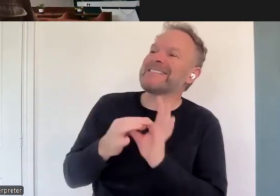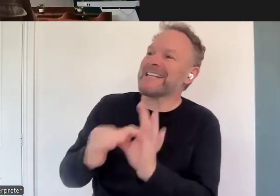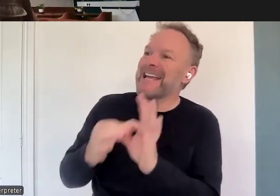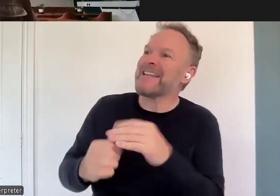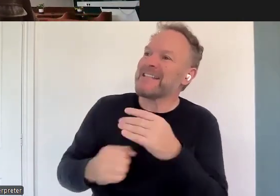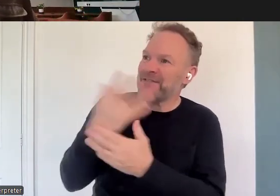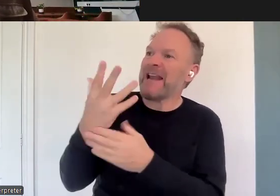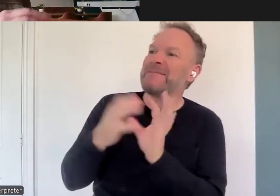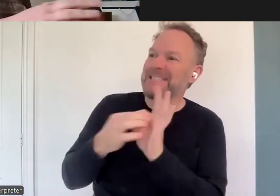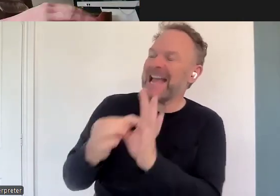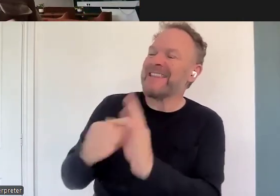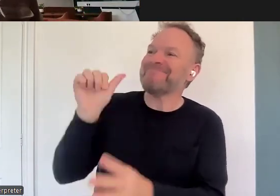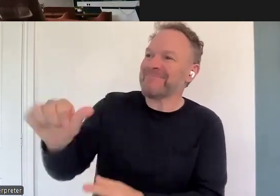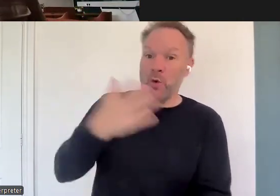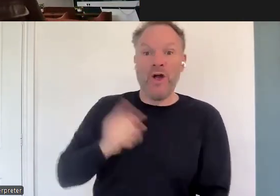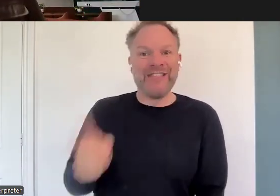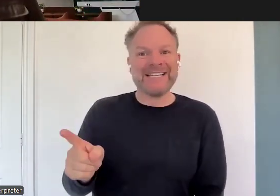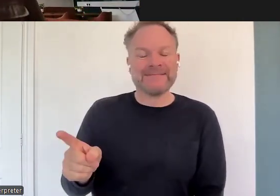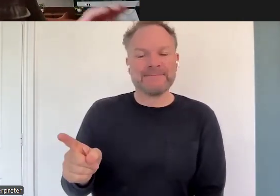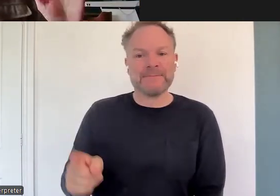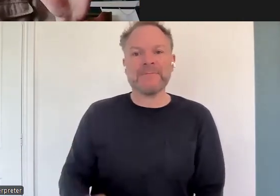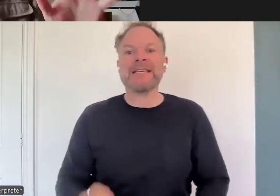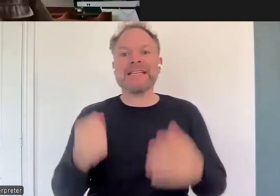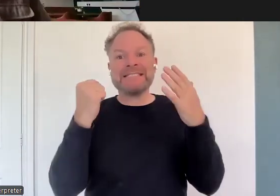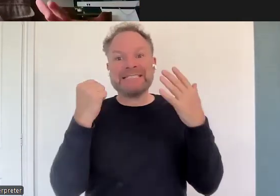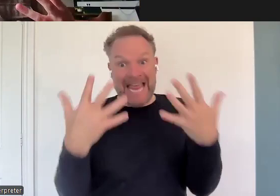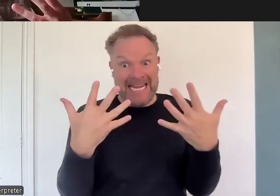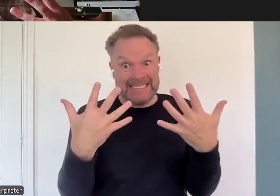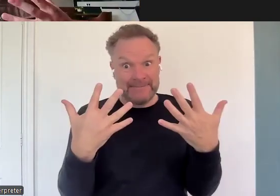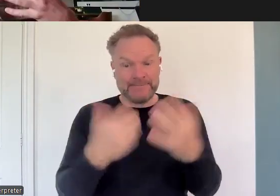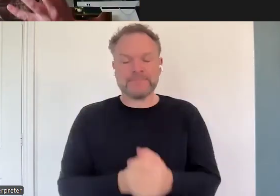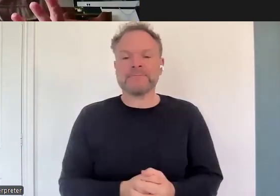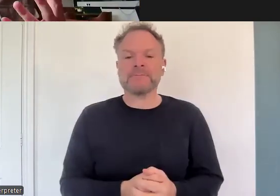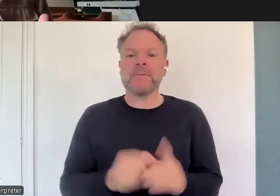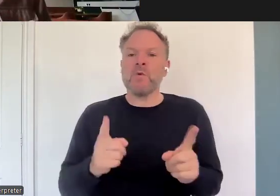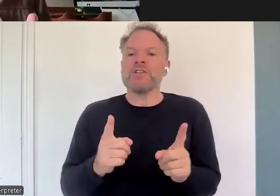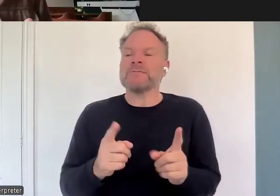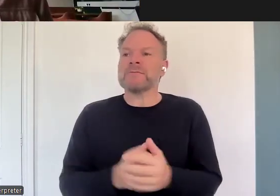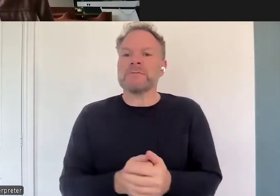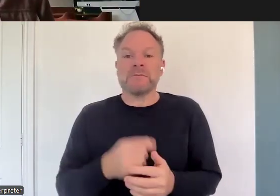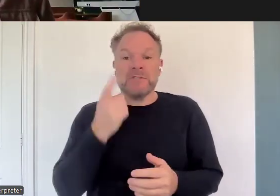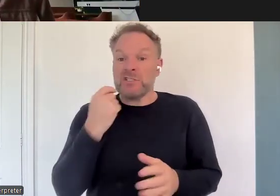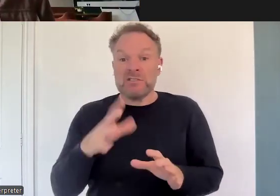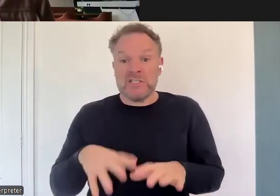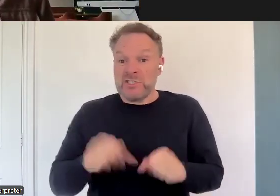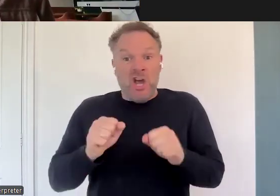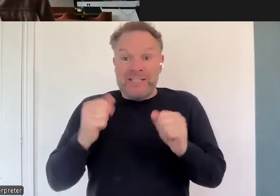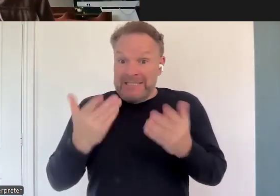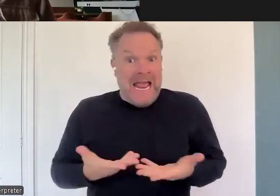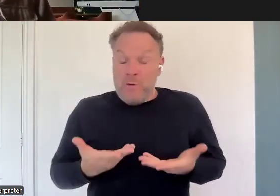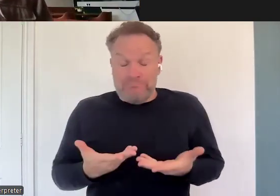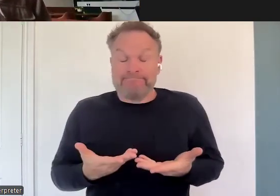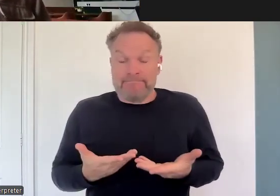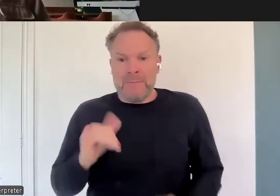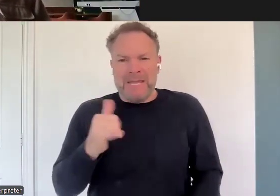together. And my final point, number 10, would be that we can only start from where we are. So you